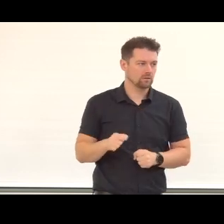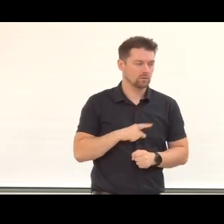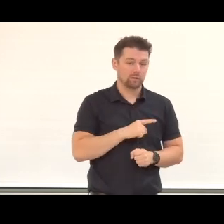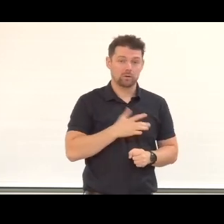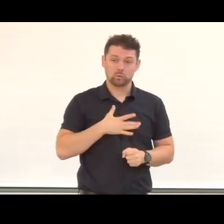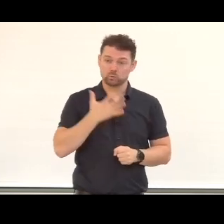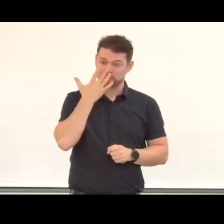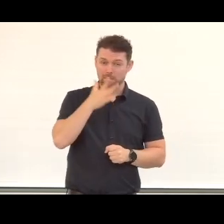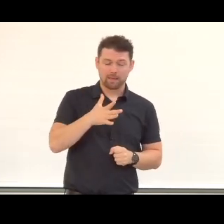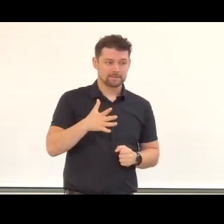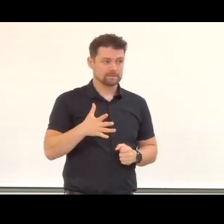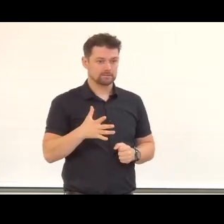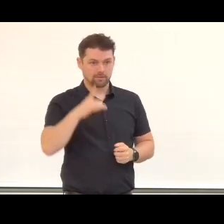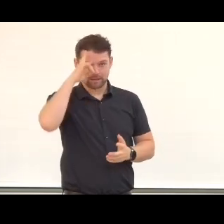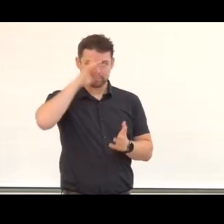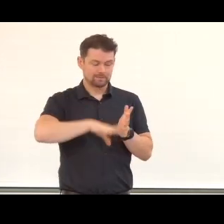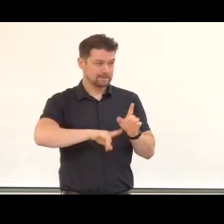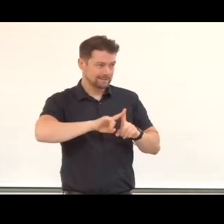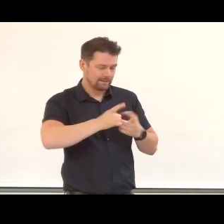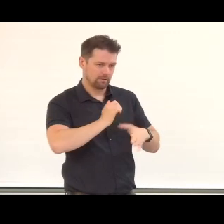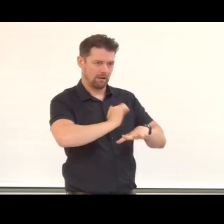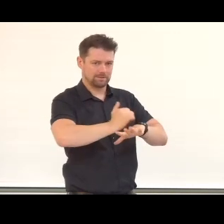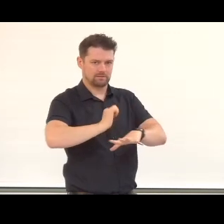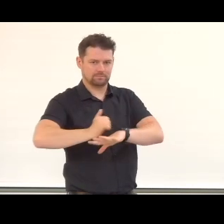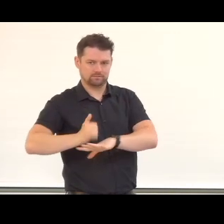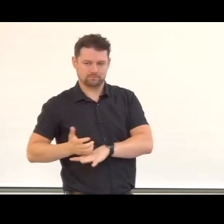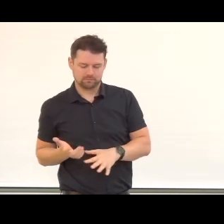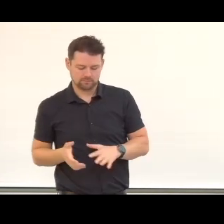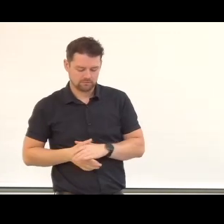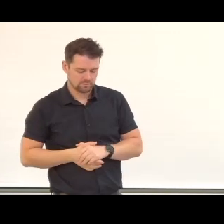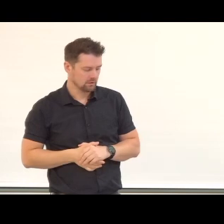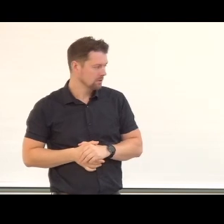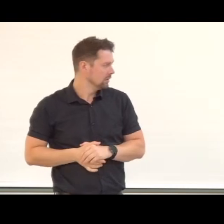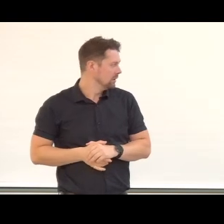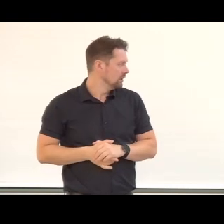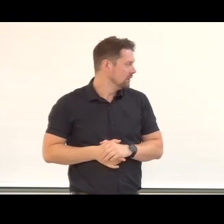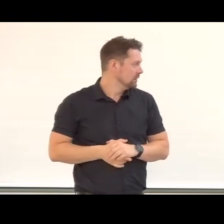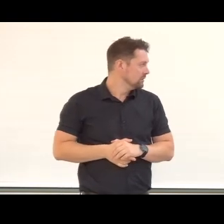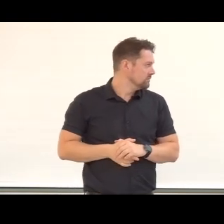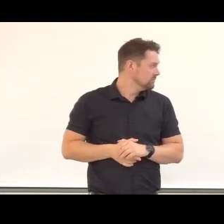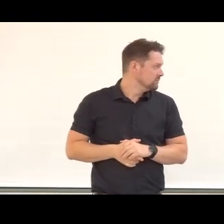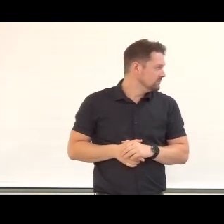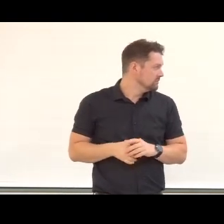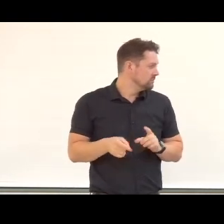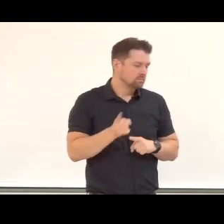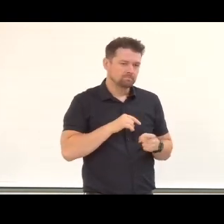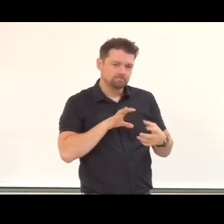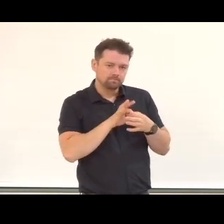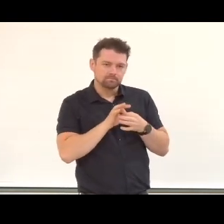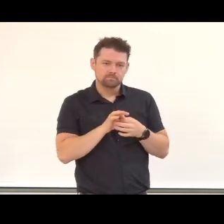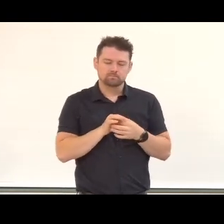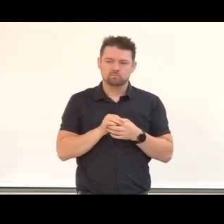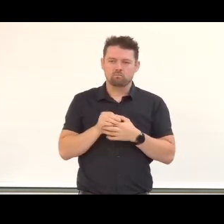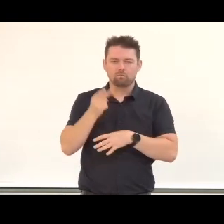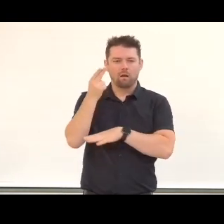simulate and experience different types of habitats. We're also in close contact with some space architects from